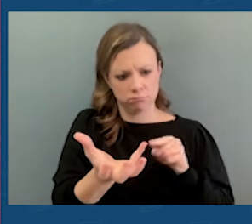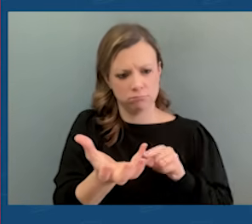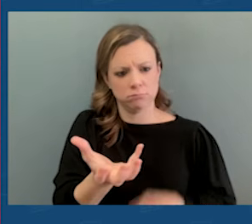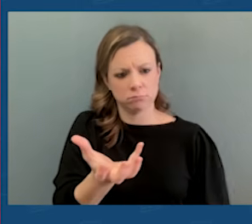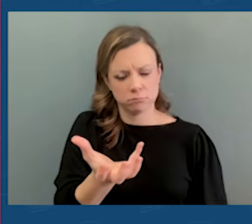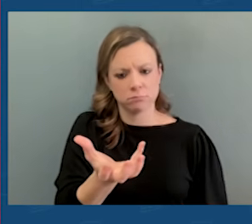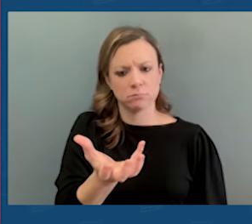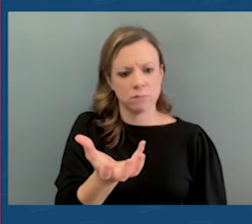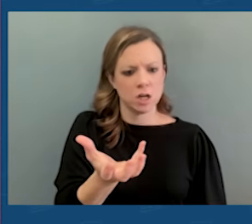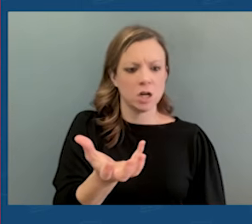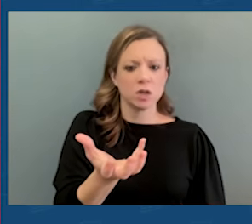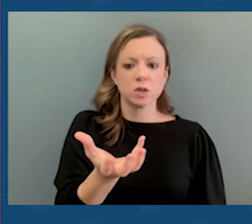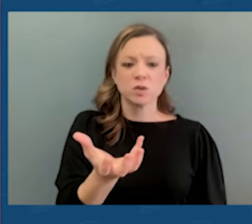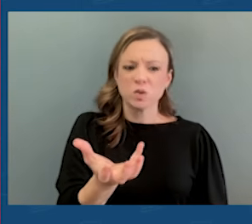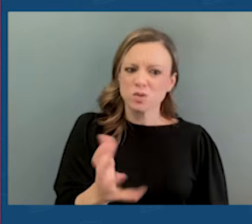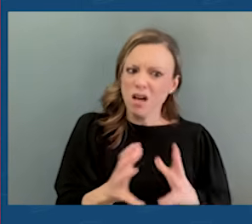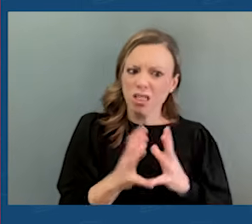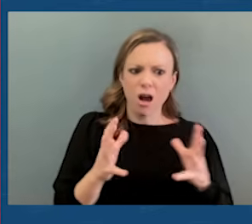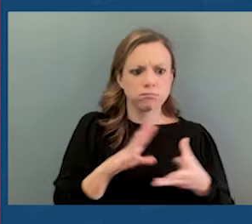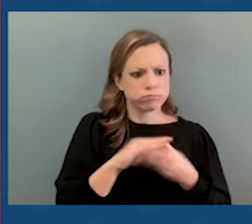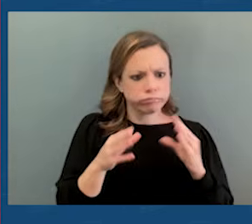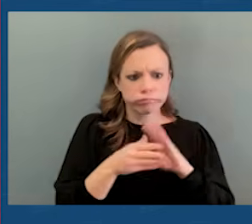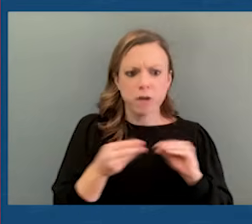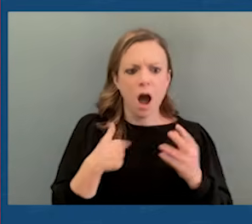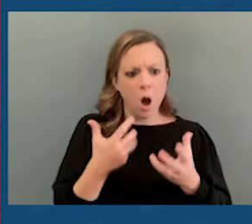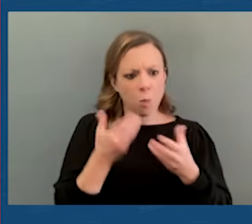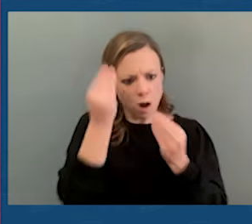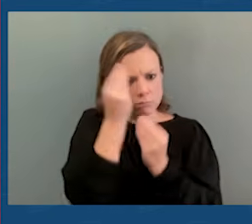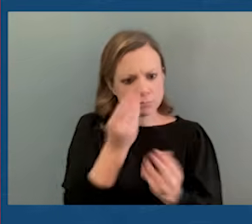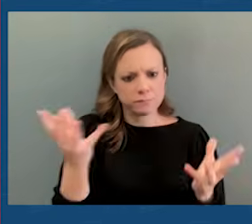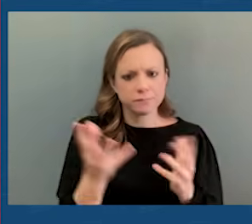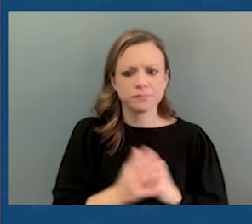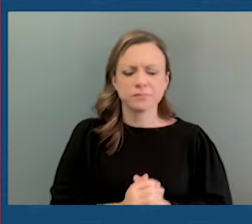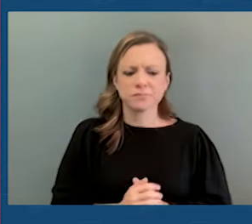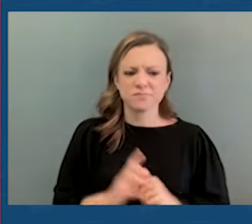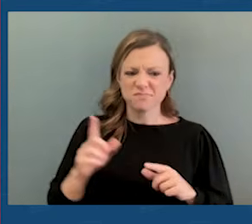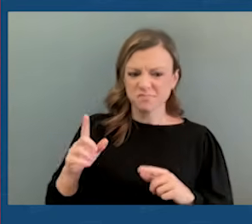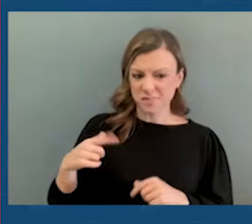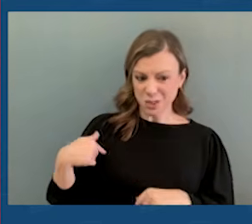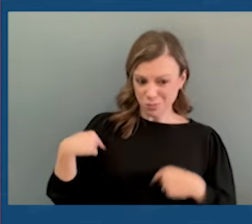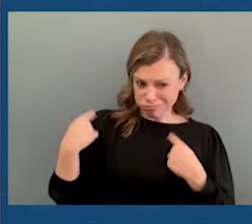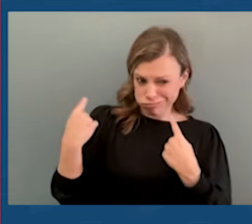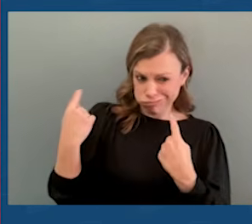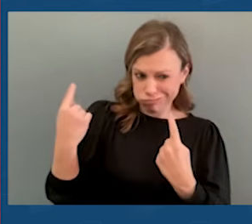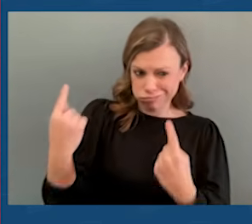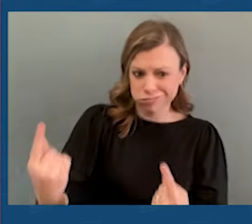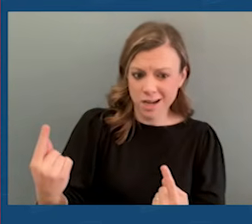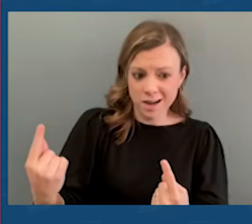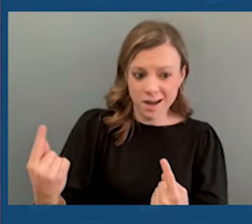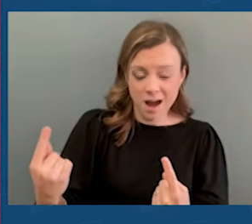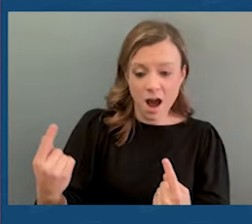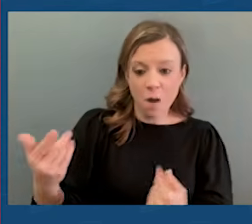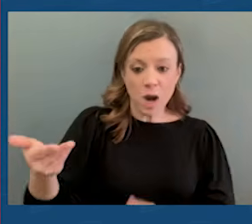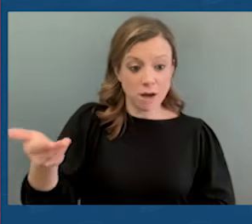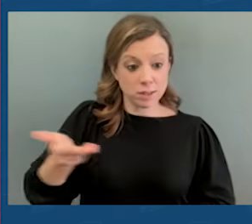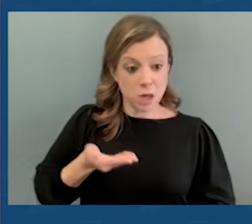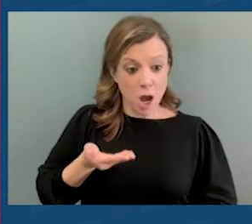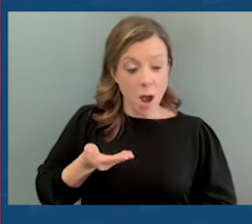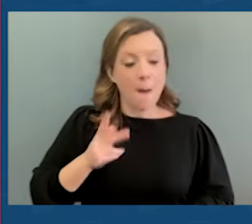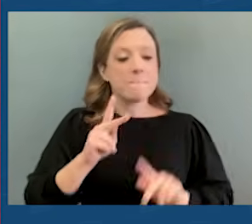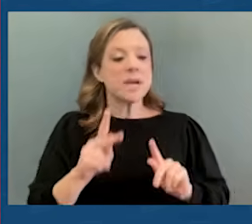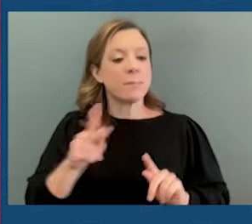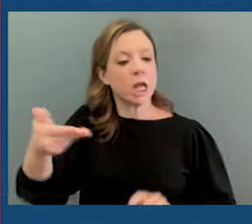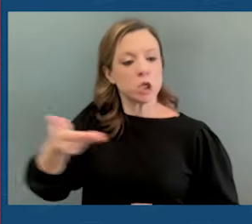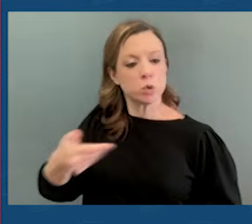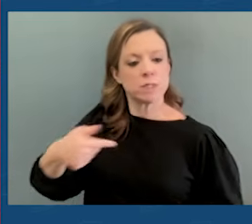I do feel and I want to say. You know, still to this day, when I get introduced, people will introduce me as the first African